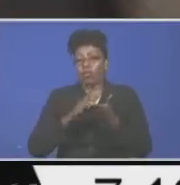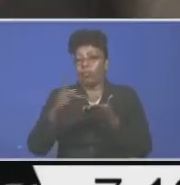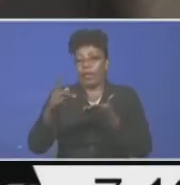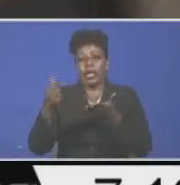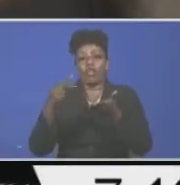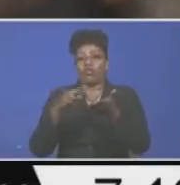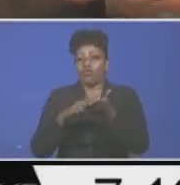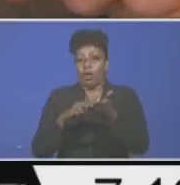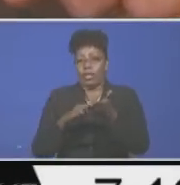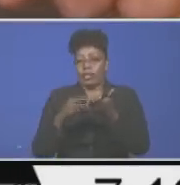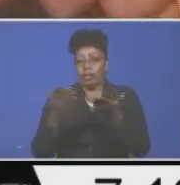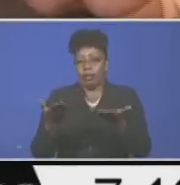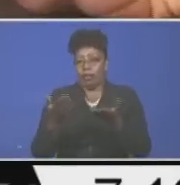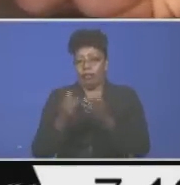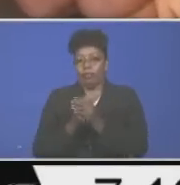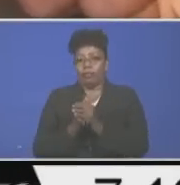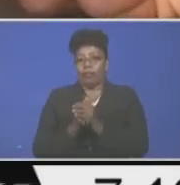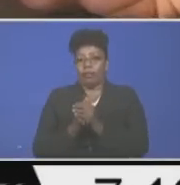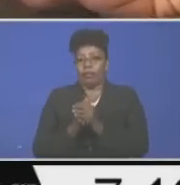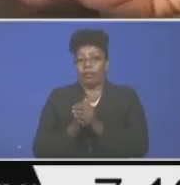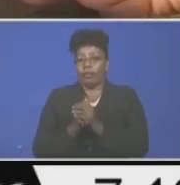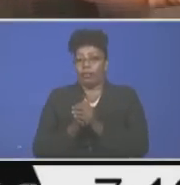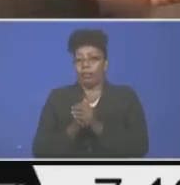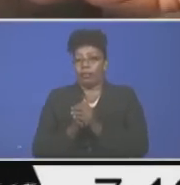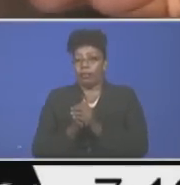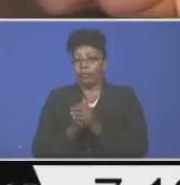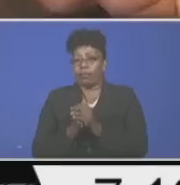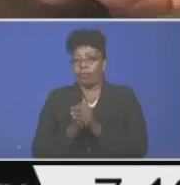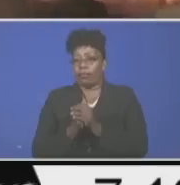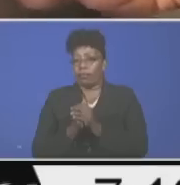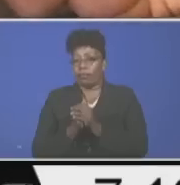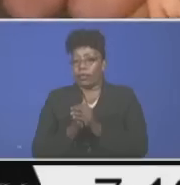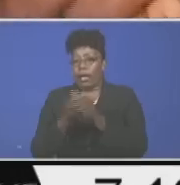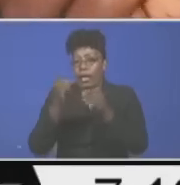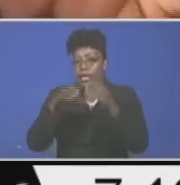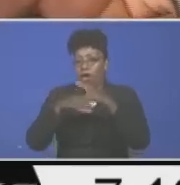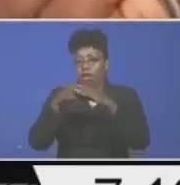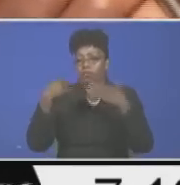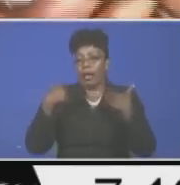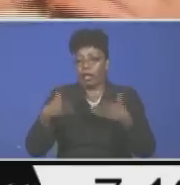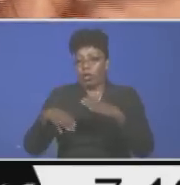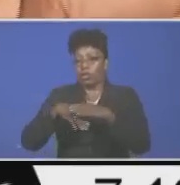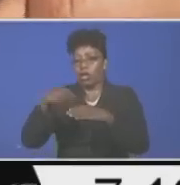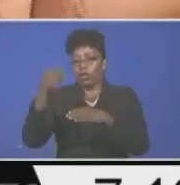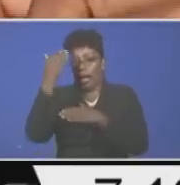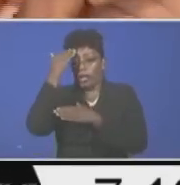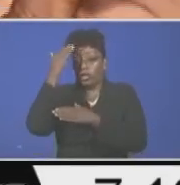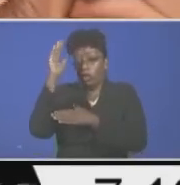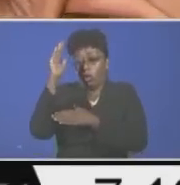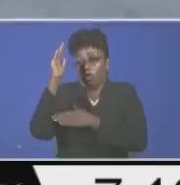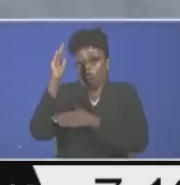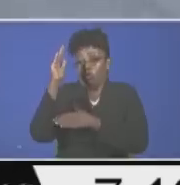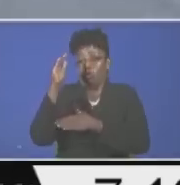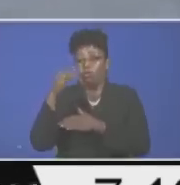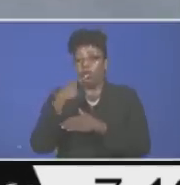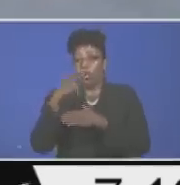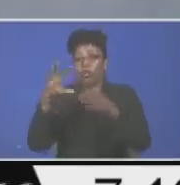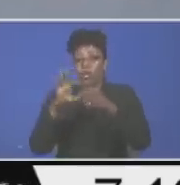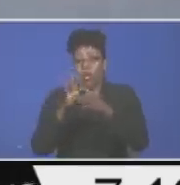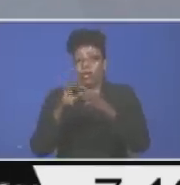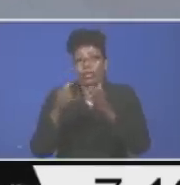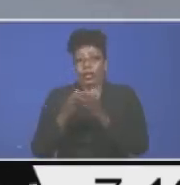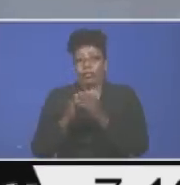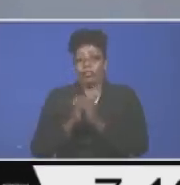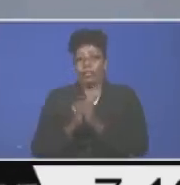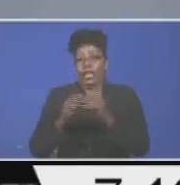there, couple of times, taking my clothes, so I didn't know who would be doing it. Barnett lives